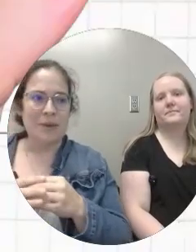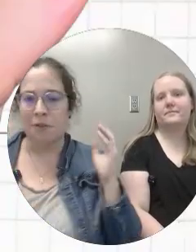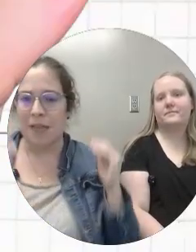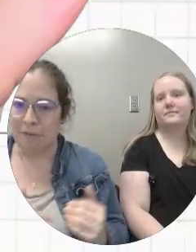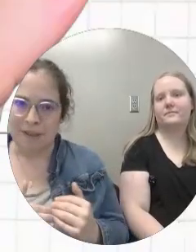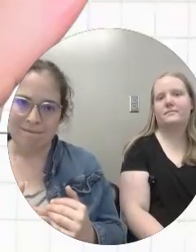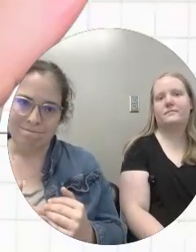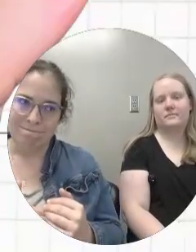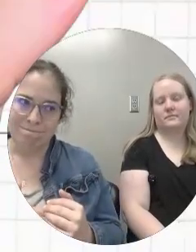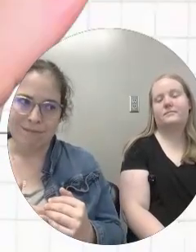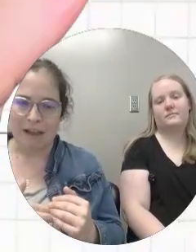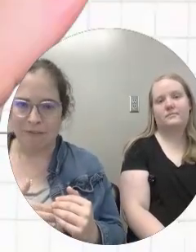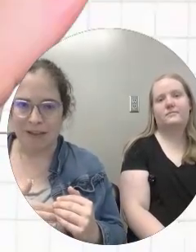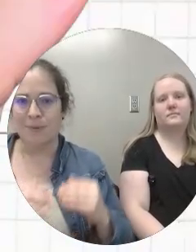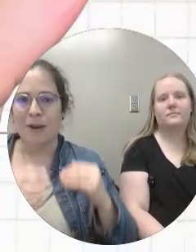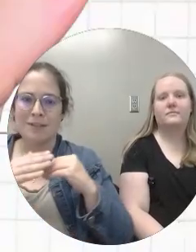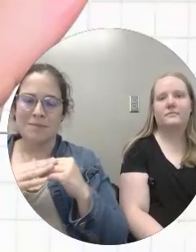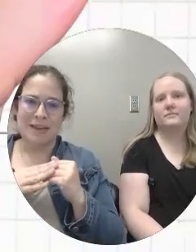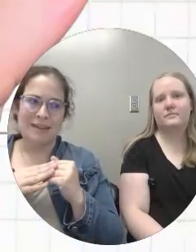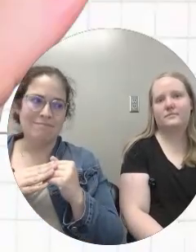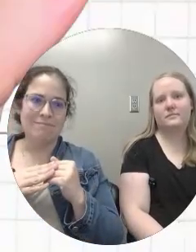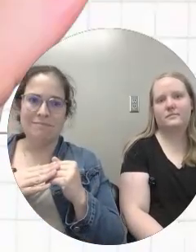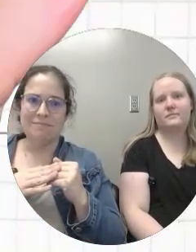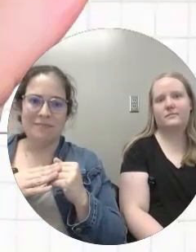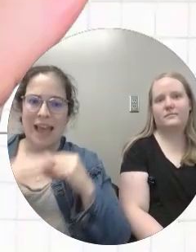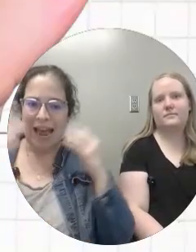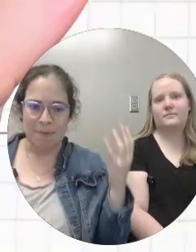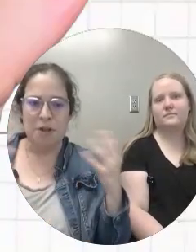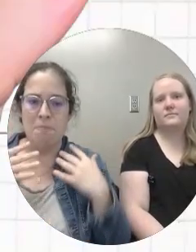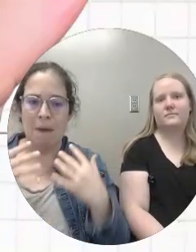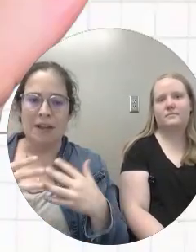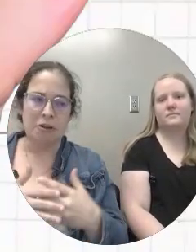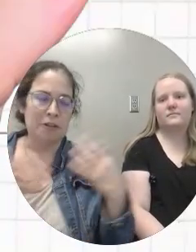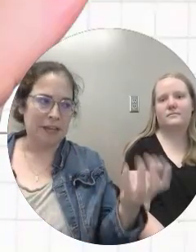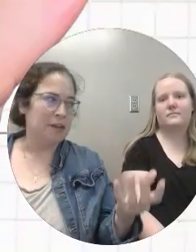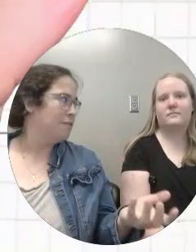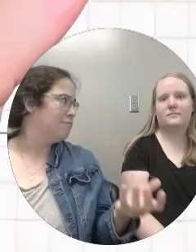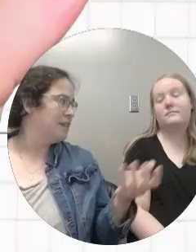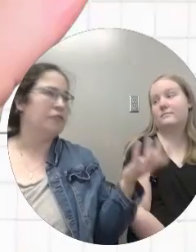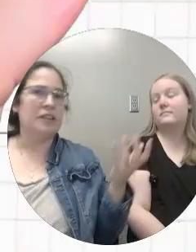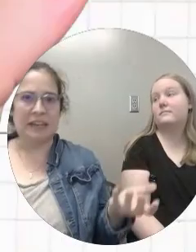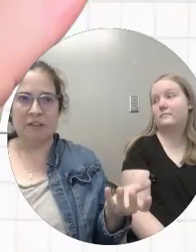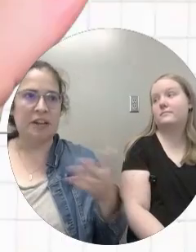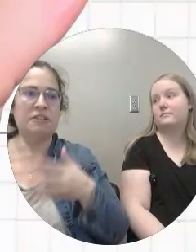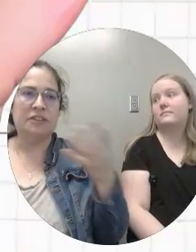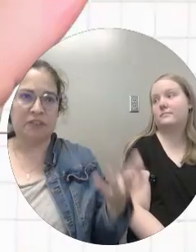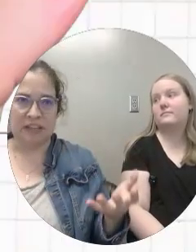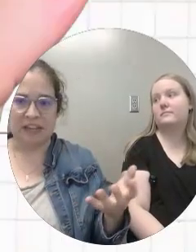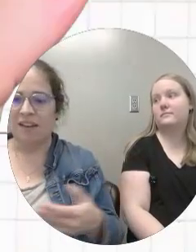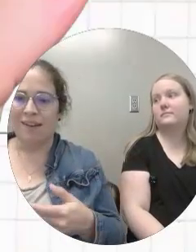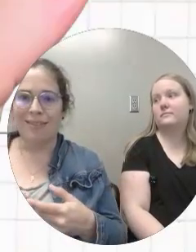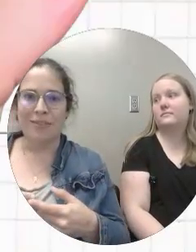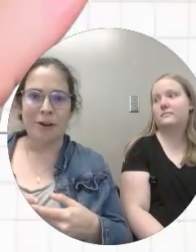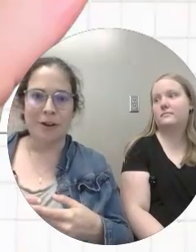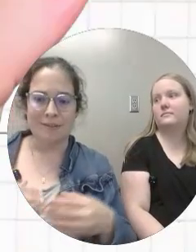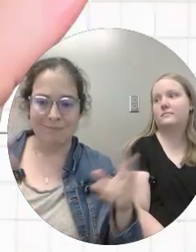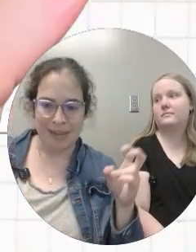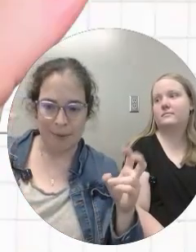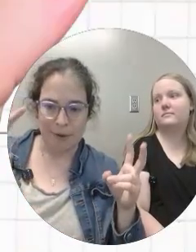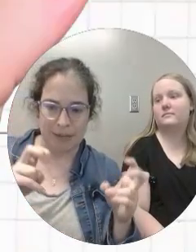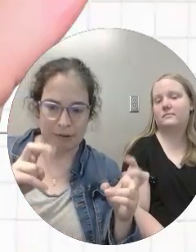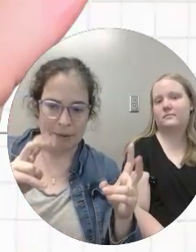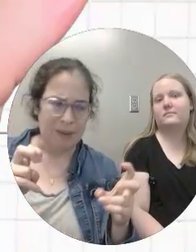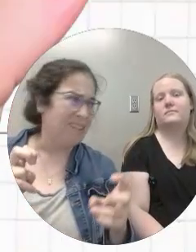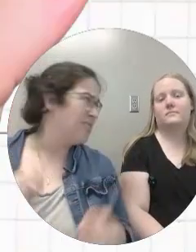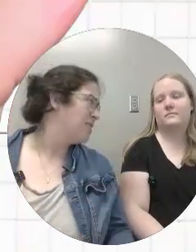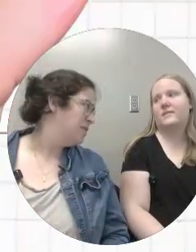We also mean unilaterally deaf kids. We also mean anybody who might struggle to hear differently or hear differently than